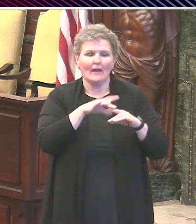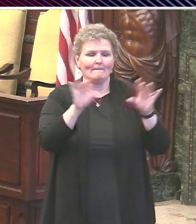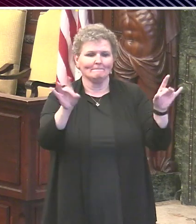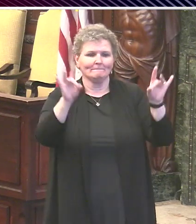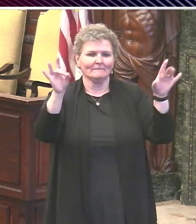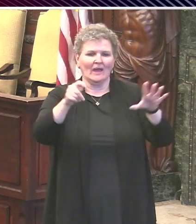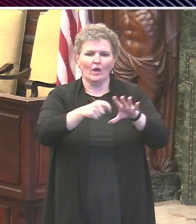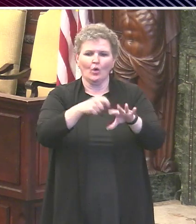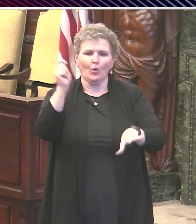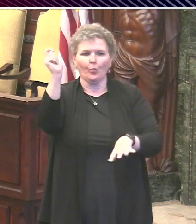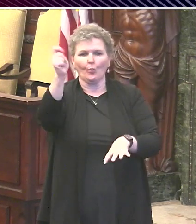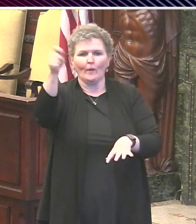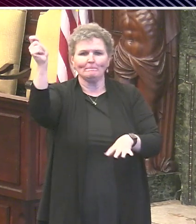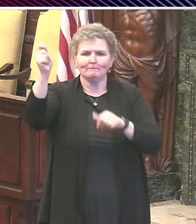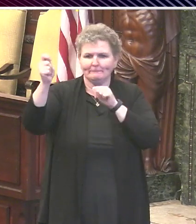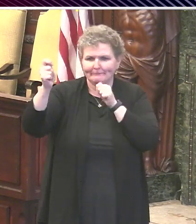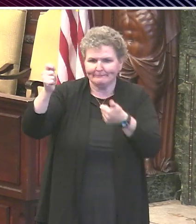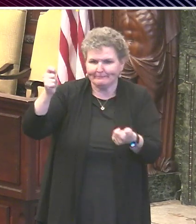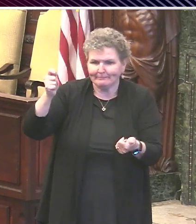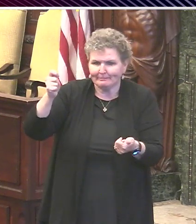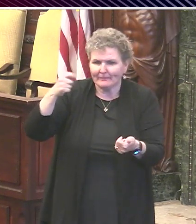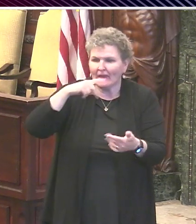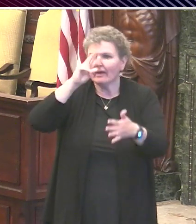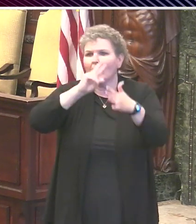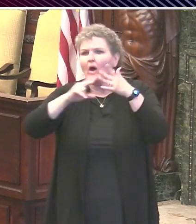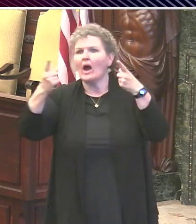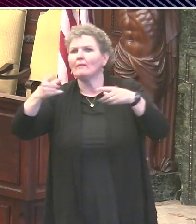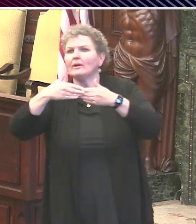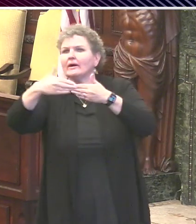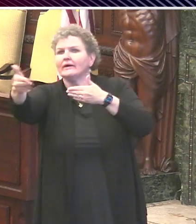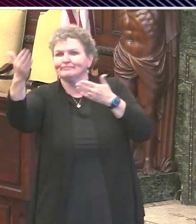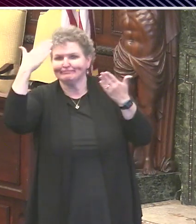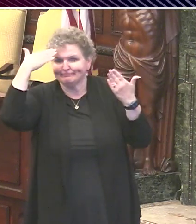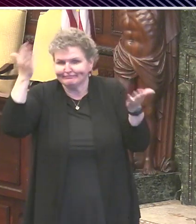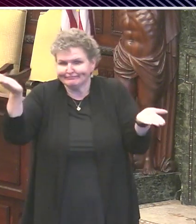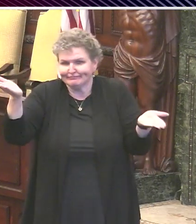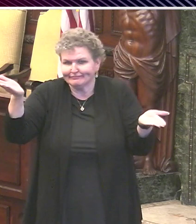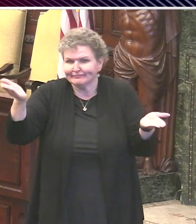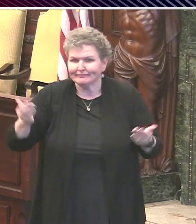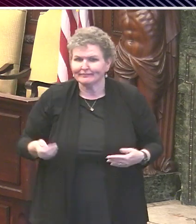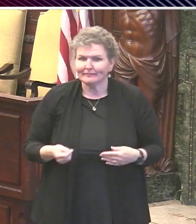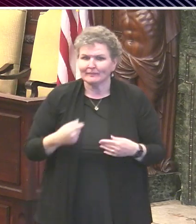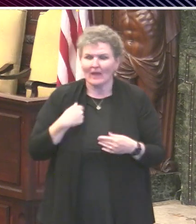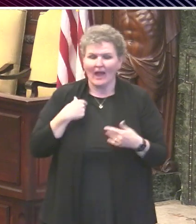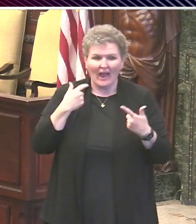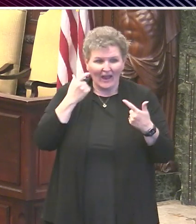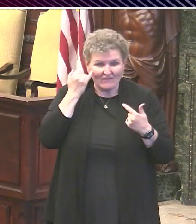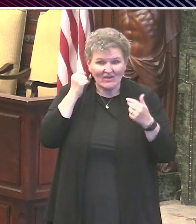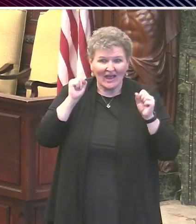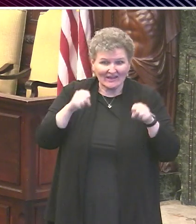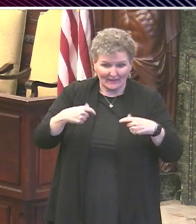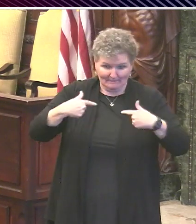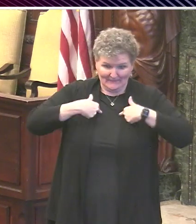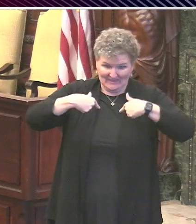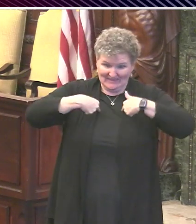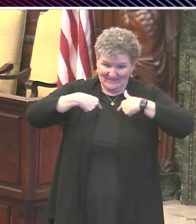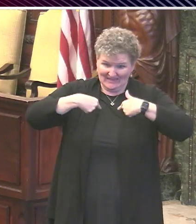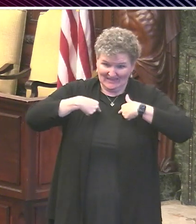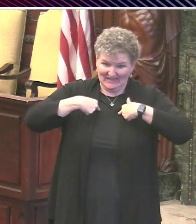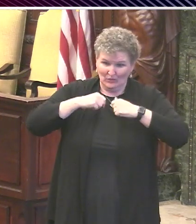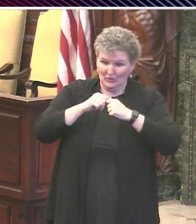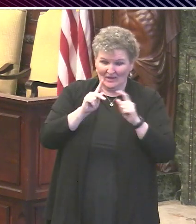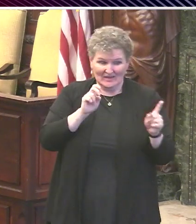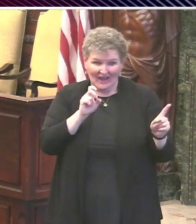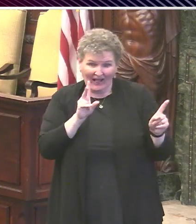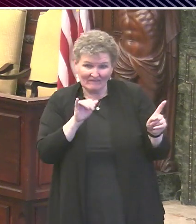exactly what's going to happen, but I will feel better about this entire situation if I at least make an effort along with Kelvin to try to get to a